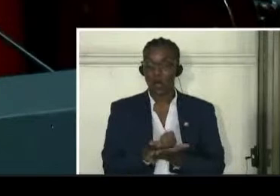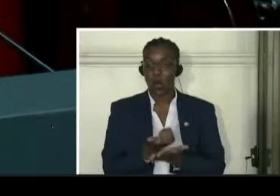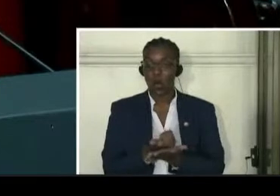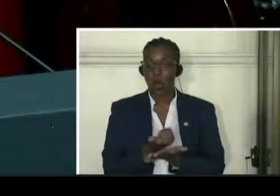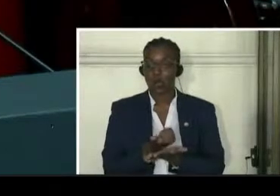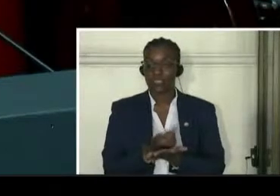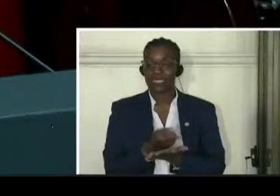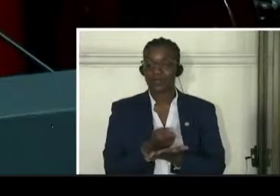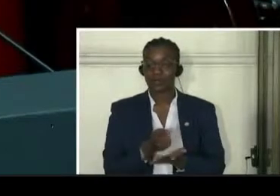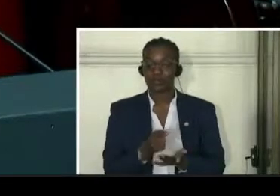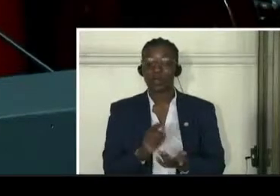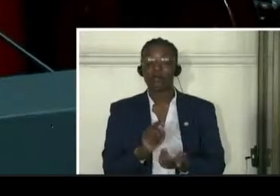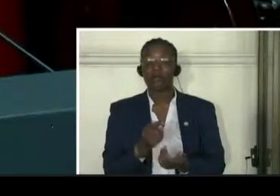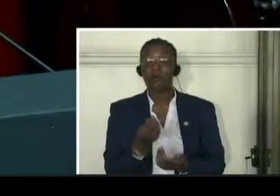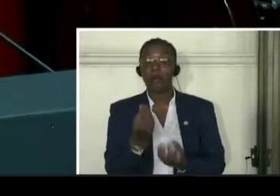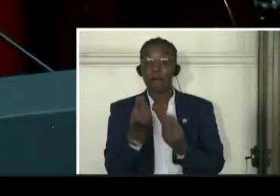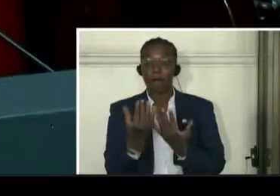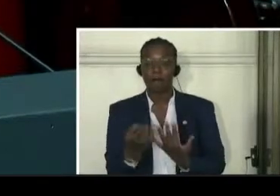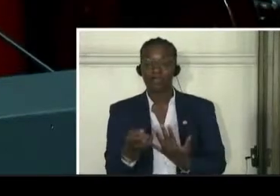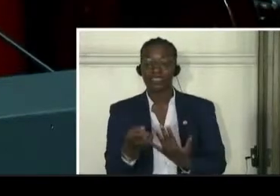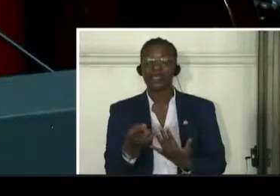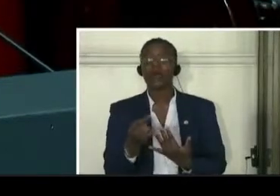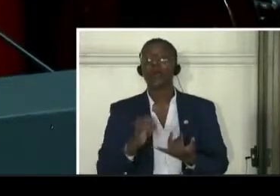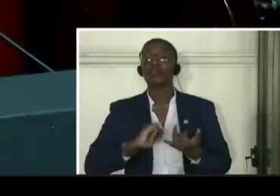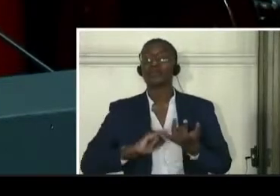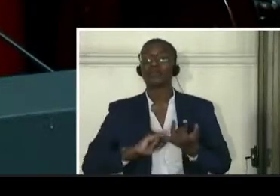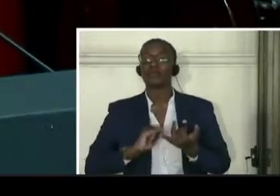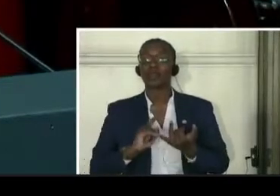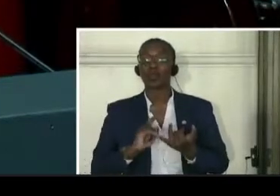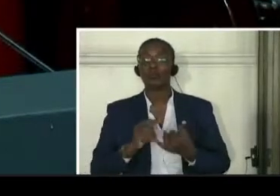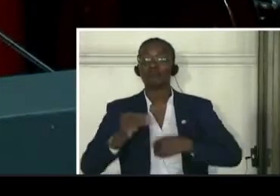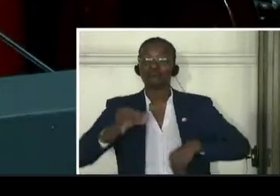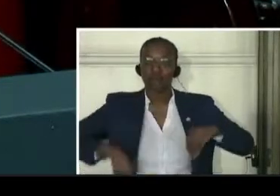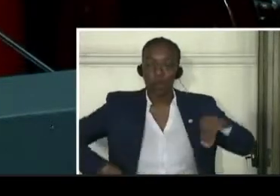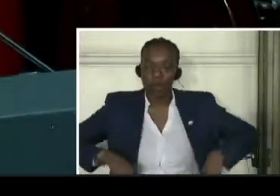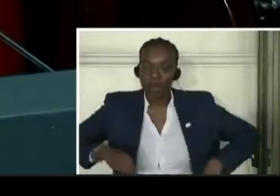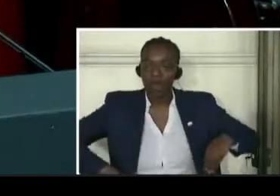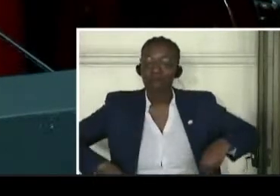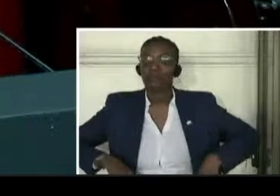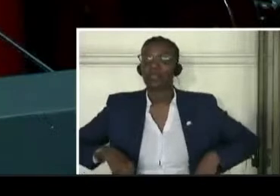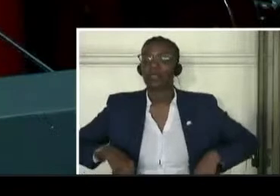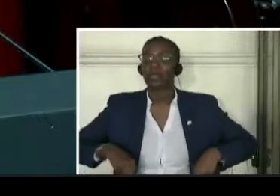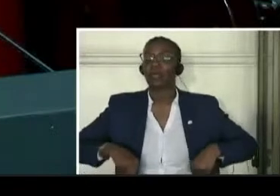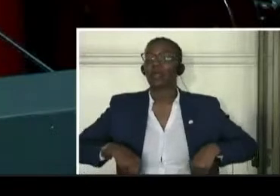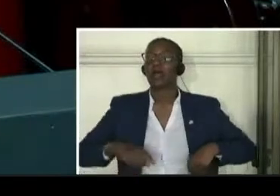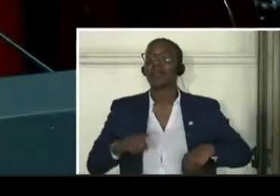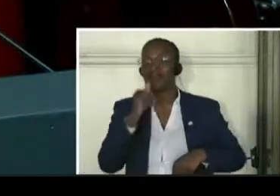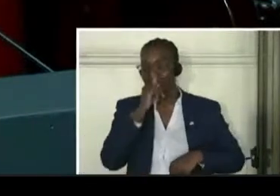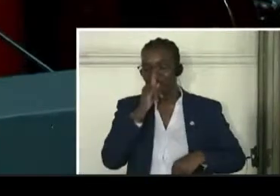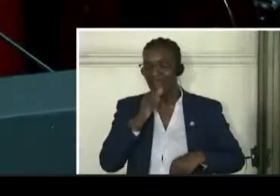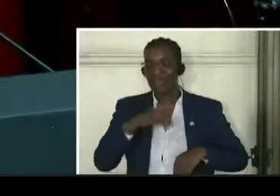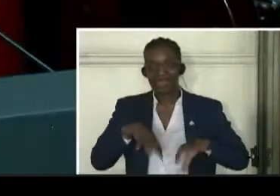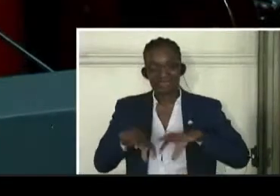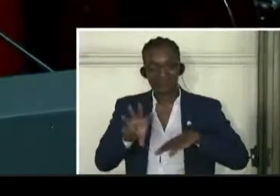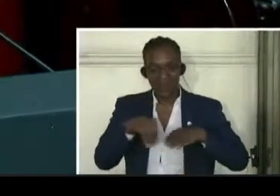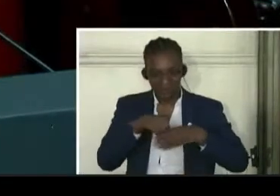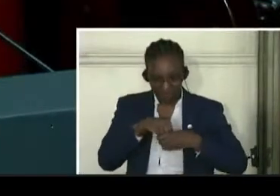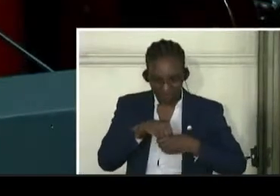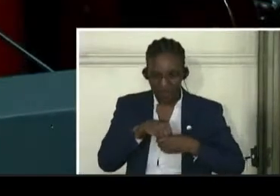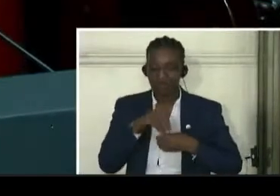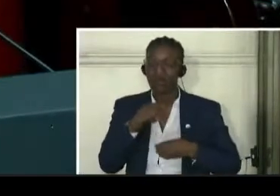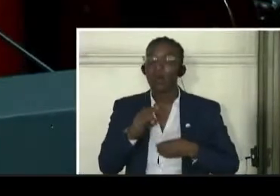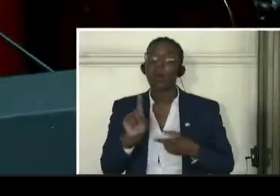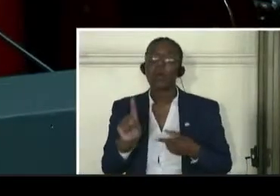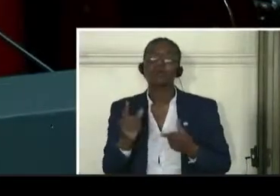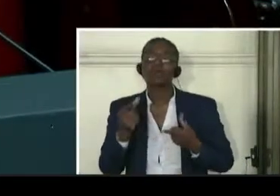that those transactions were subject to fraudulent, corrupt, and criminal activities.